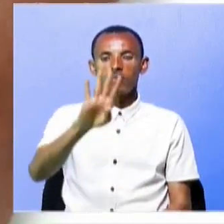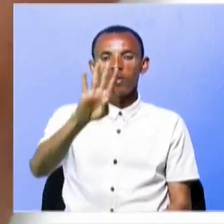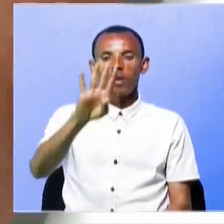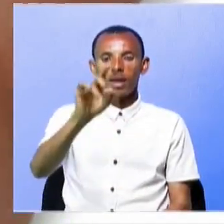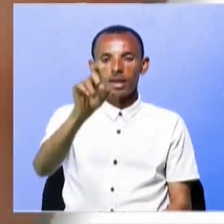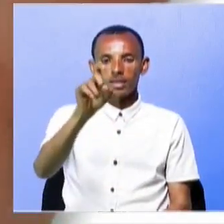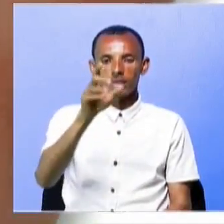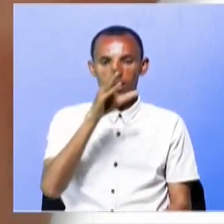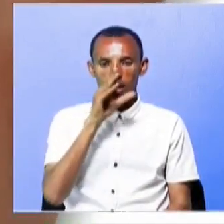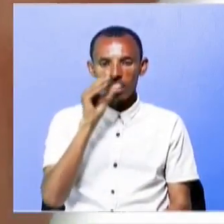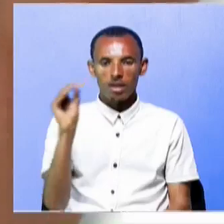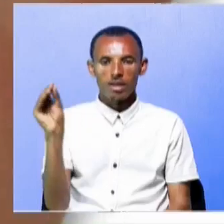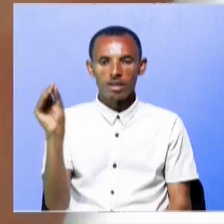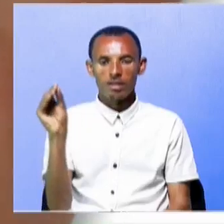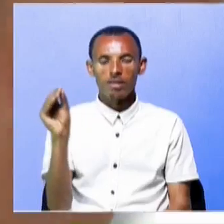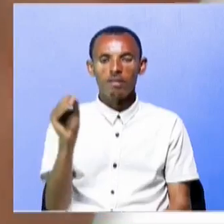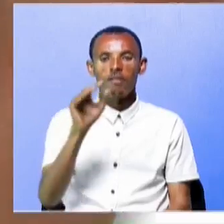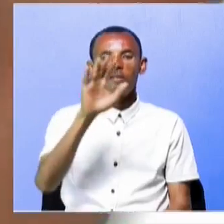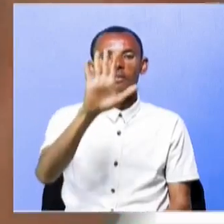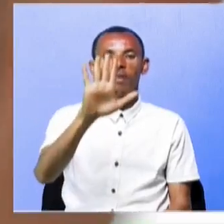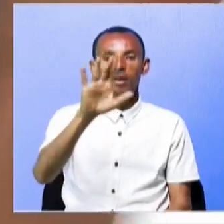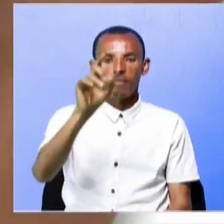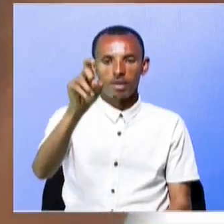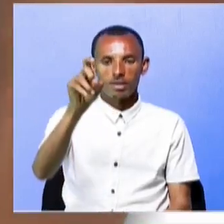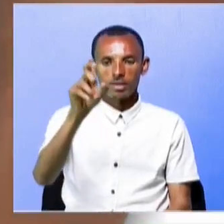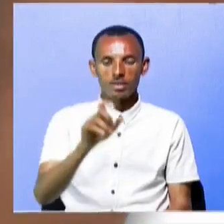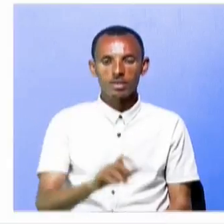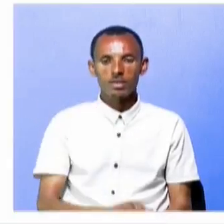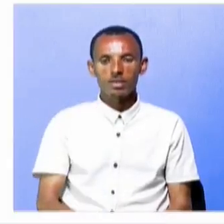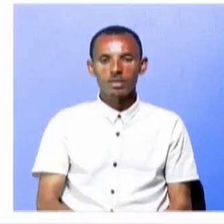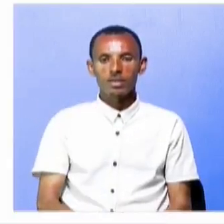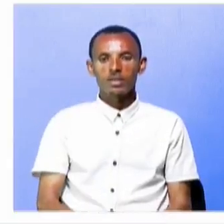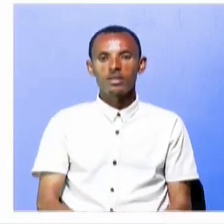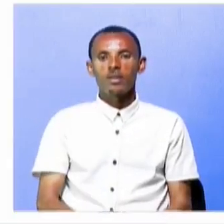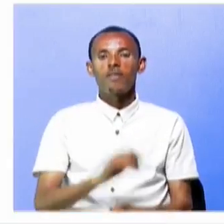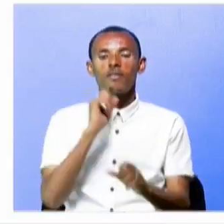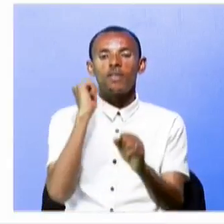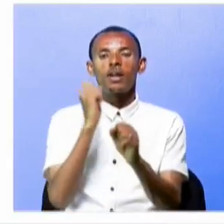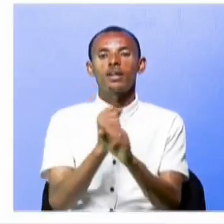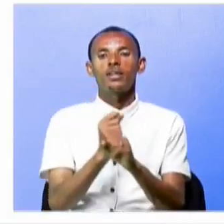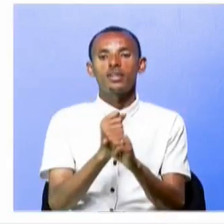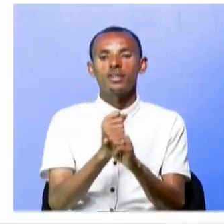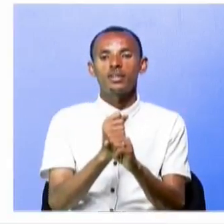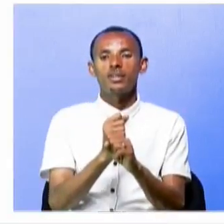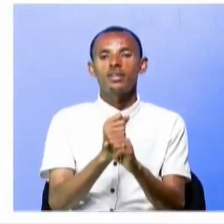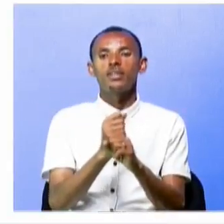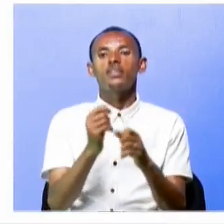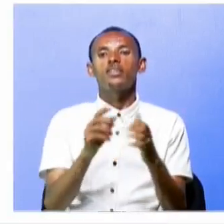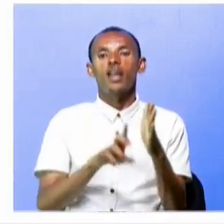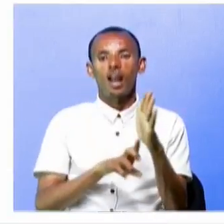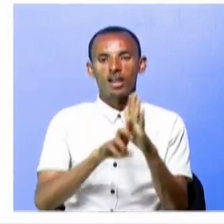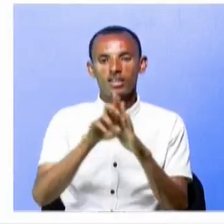4x, and 5x, find the largest angle.